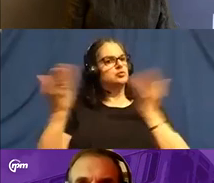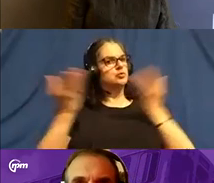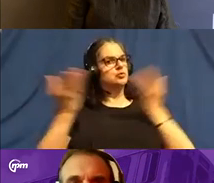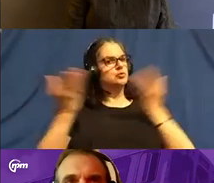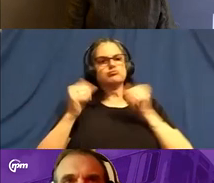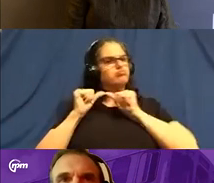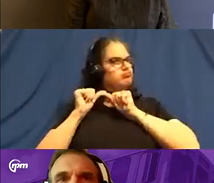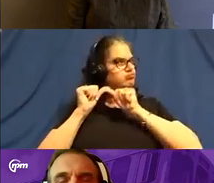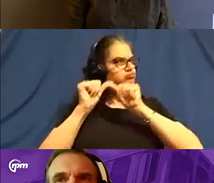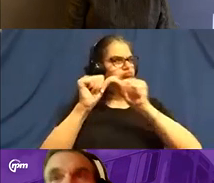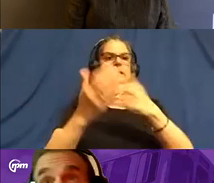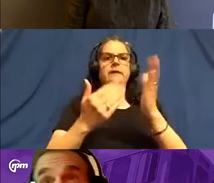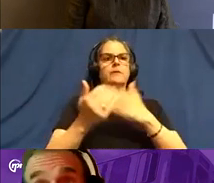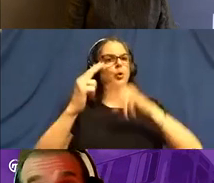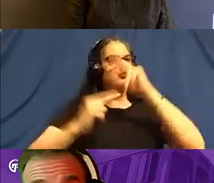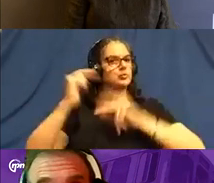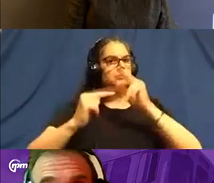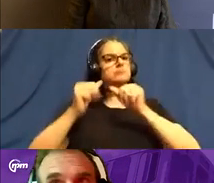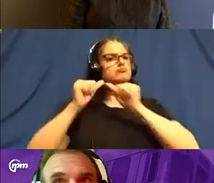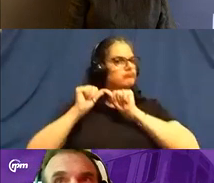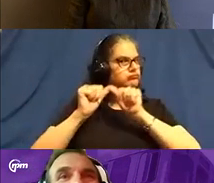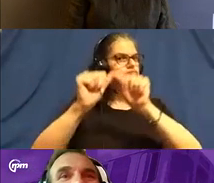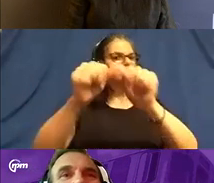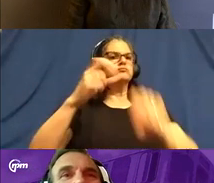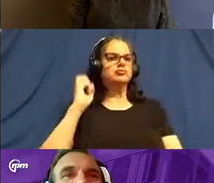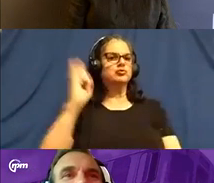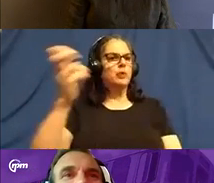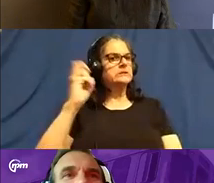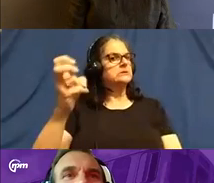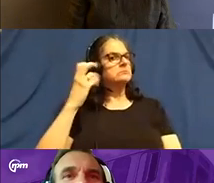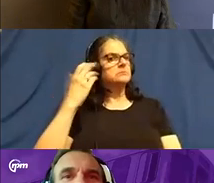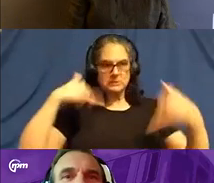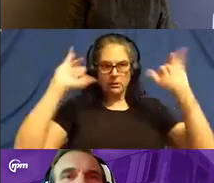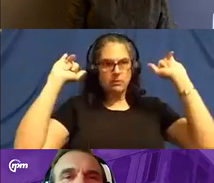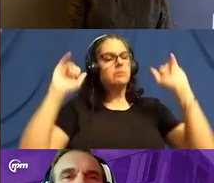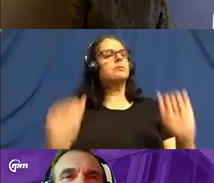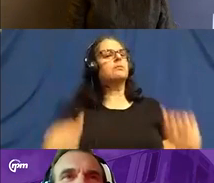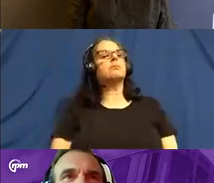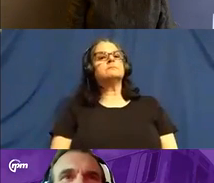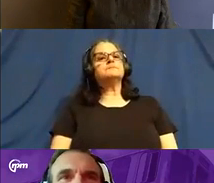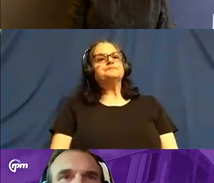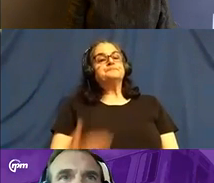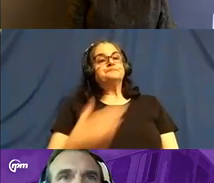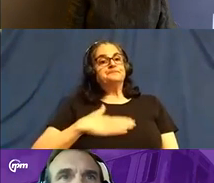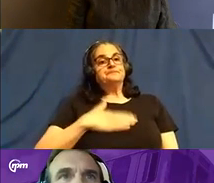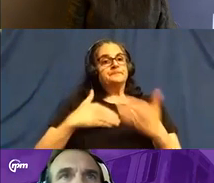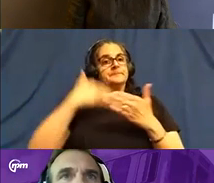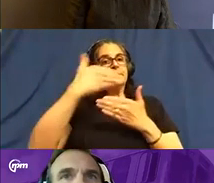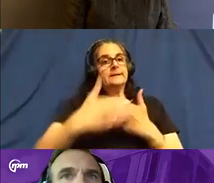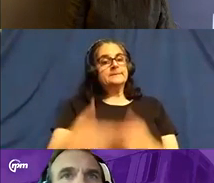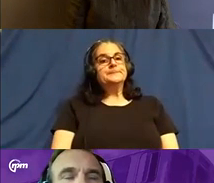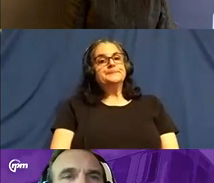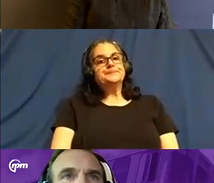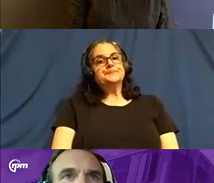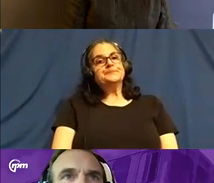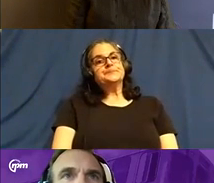construction. Same level of transit service. If you can, please go to the next slide. So